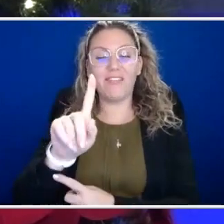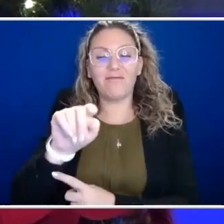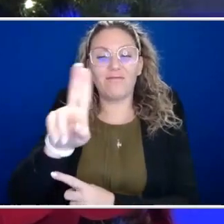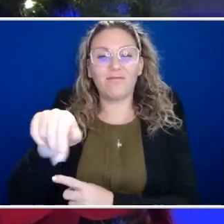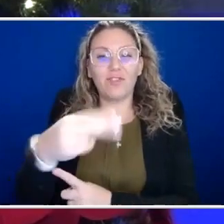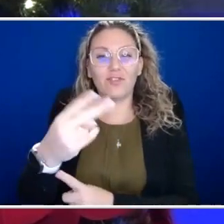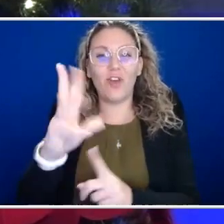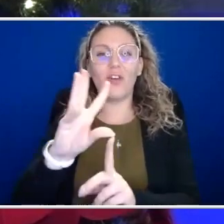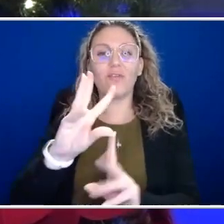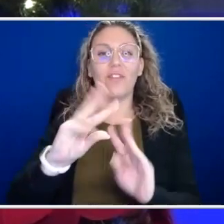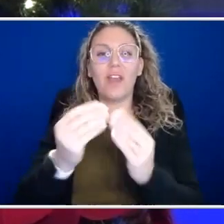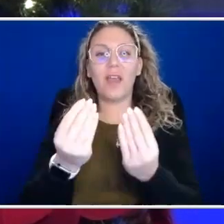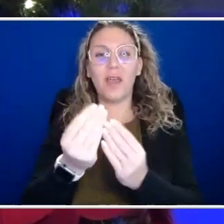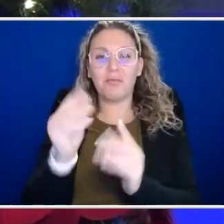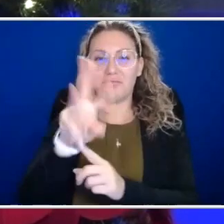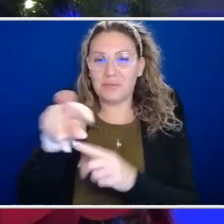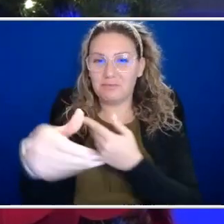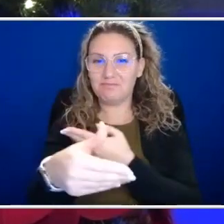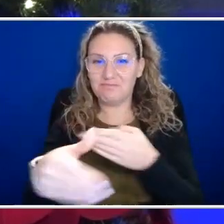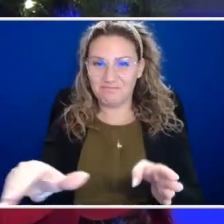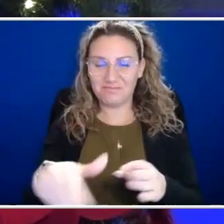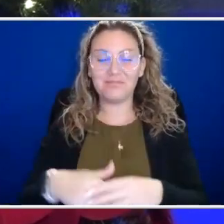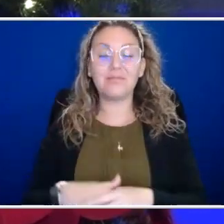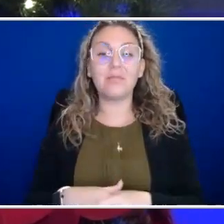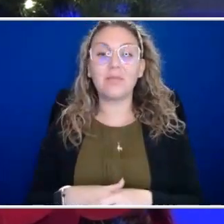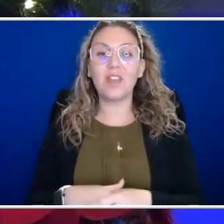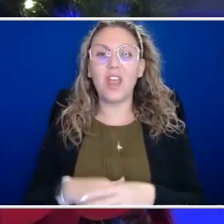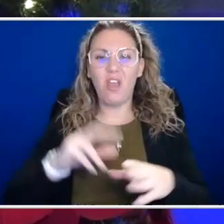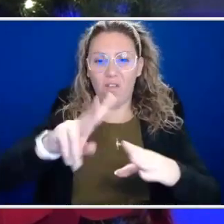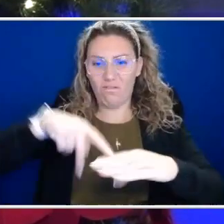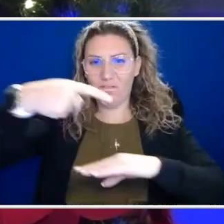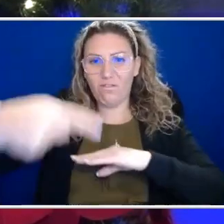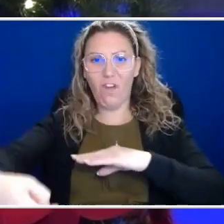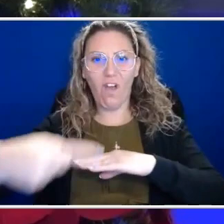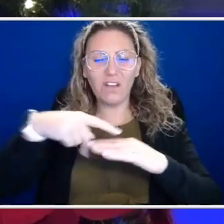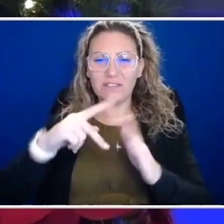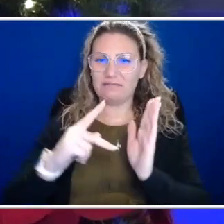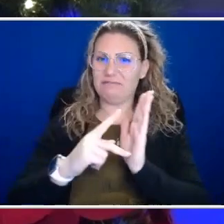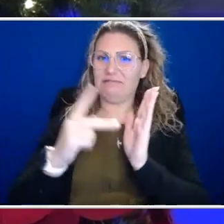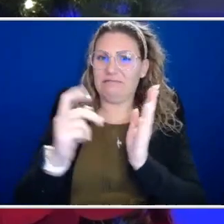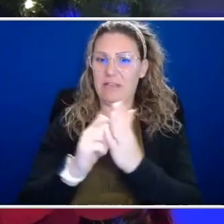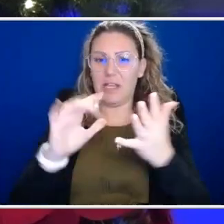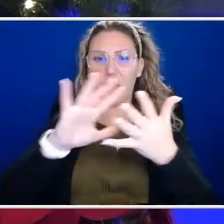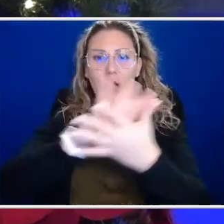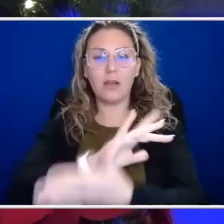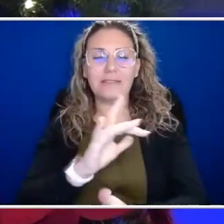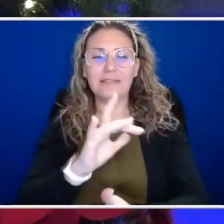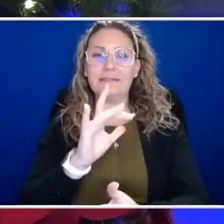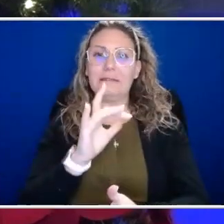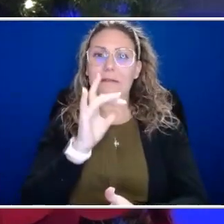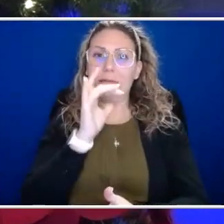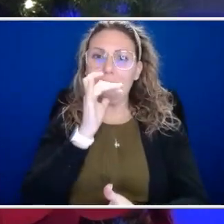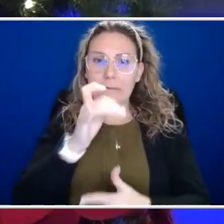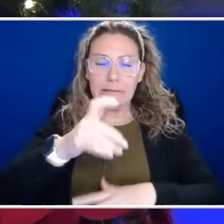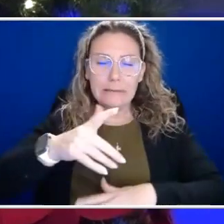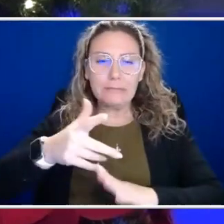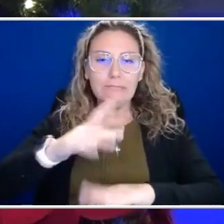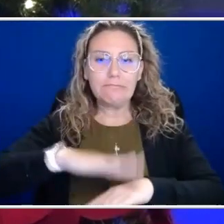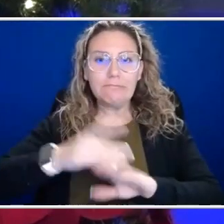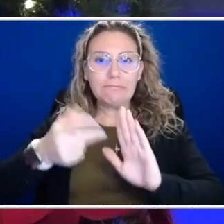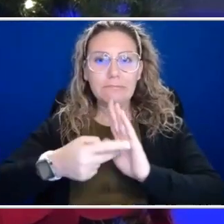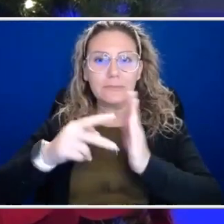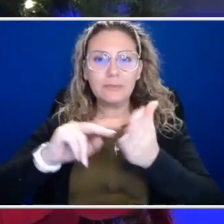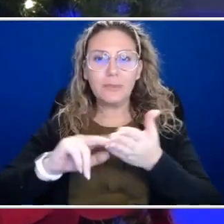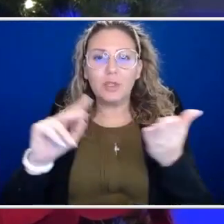Broadcast Studio. Falls are the second leading cause of unintentional injury deaths worldwide. It's the biggest